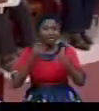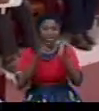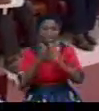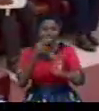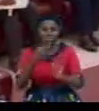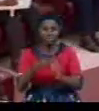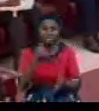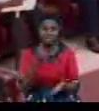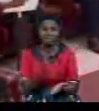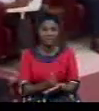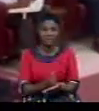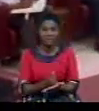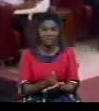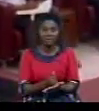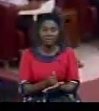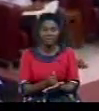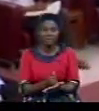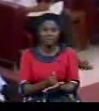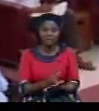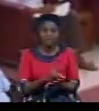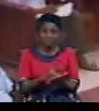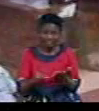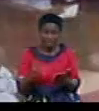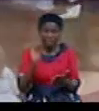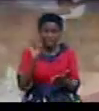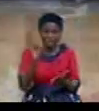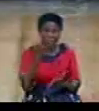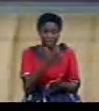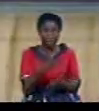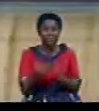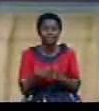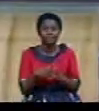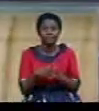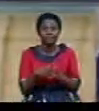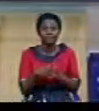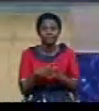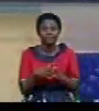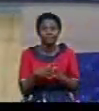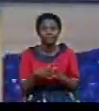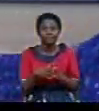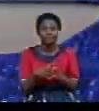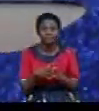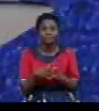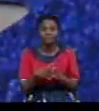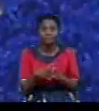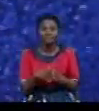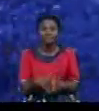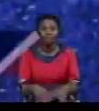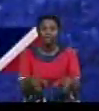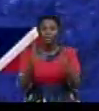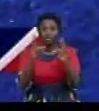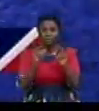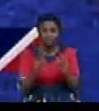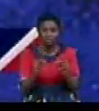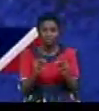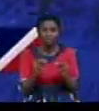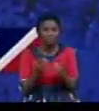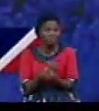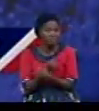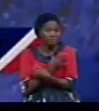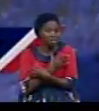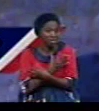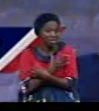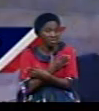look at look at Verse 18 there in versatina there is no fear in